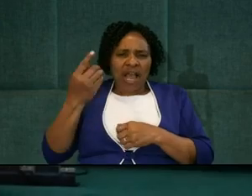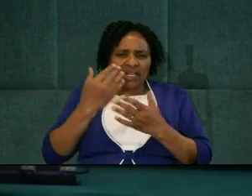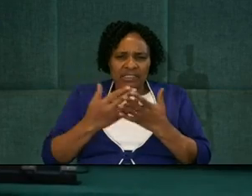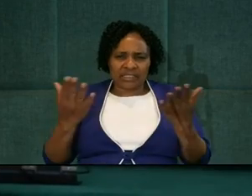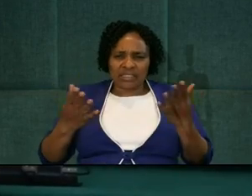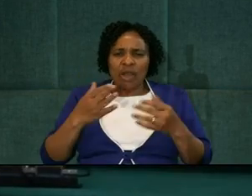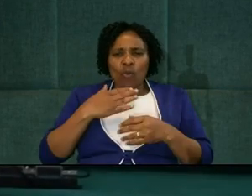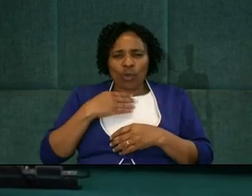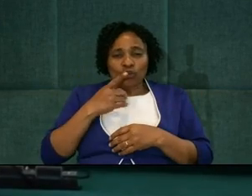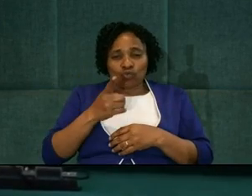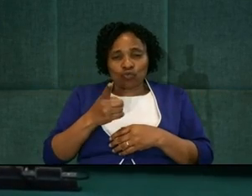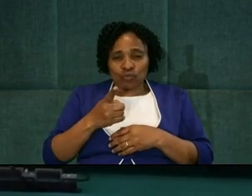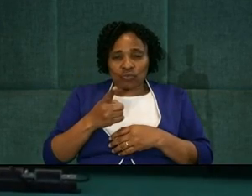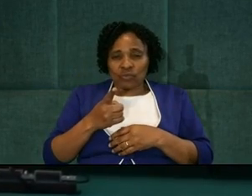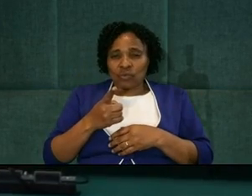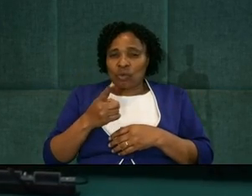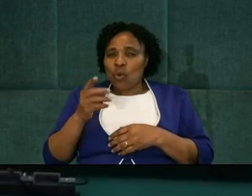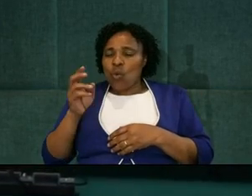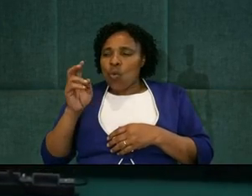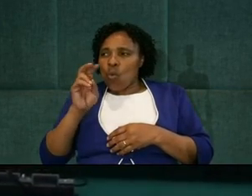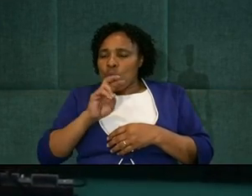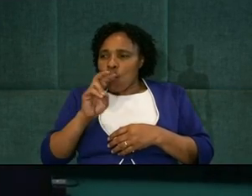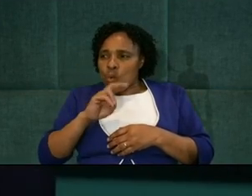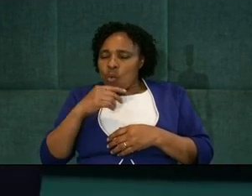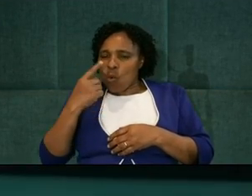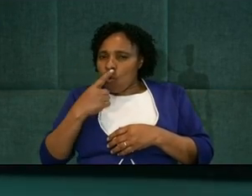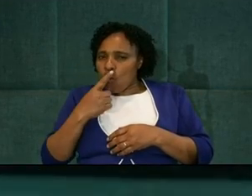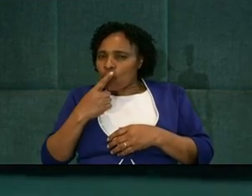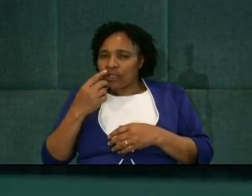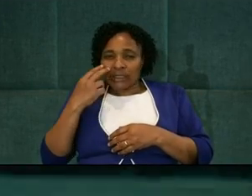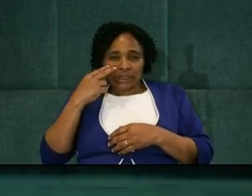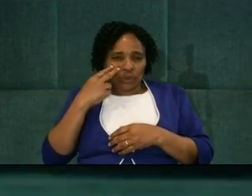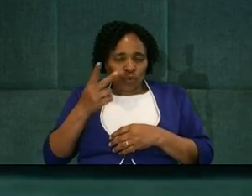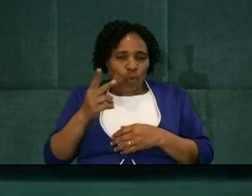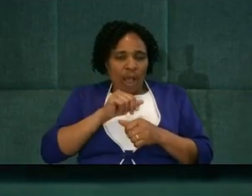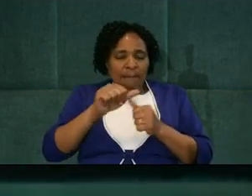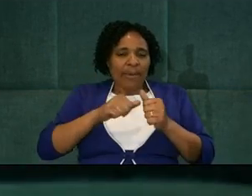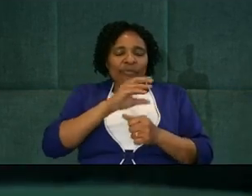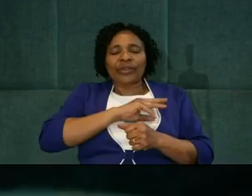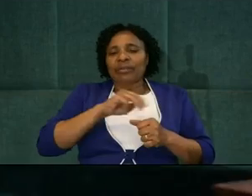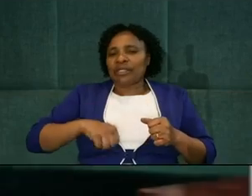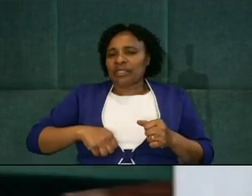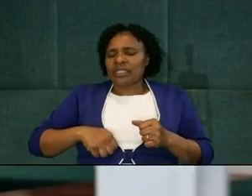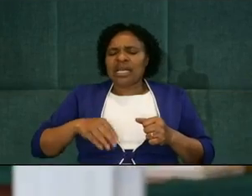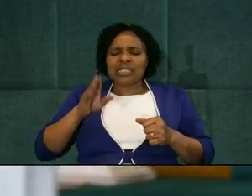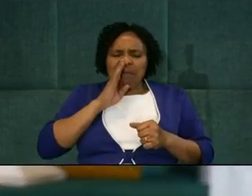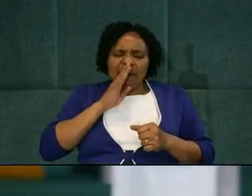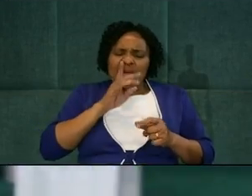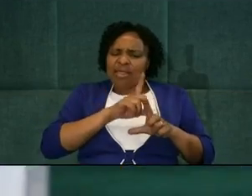The first thing I want you to do is look who they chose for this mission. They're